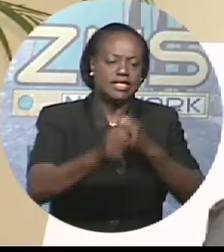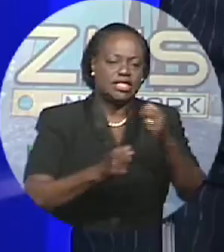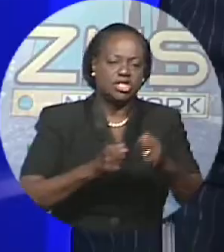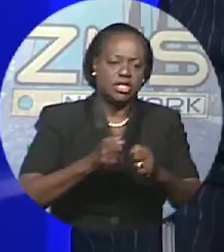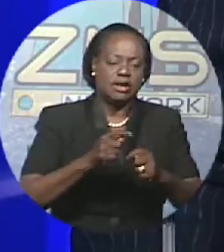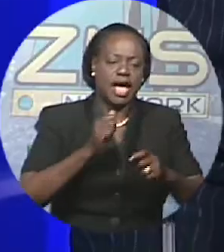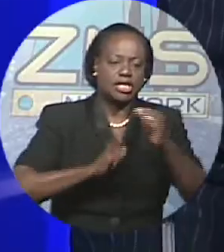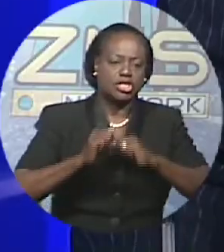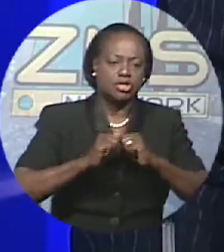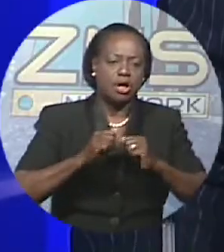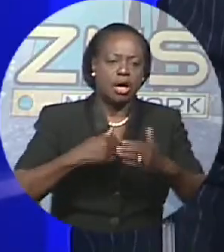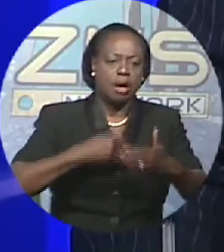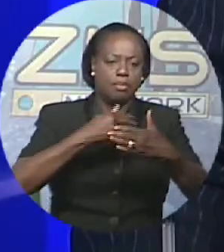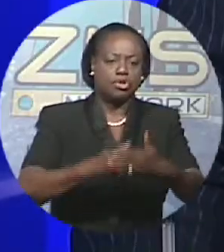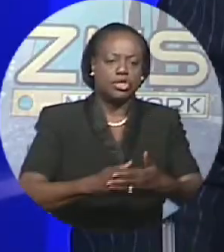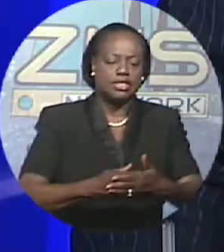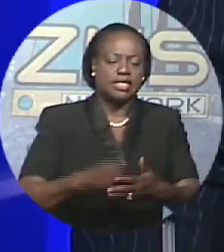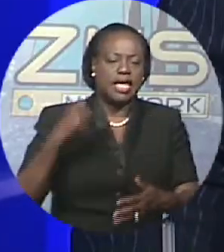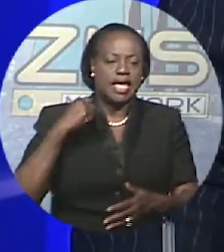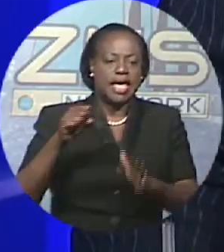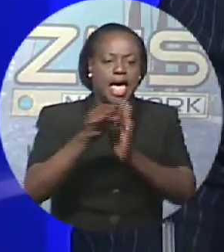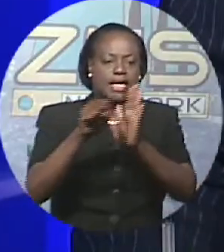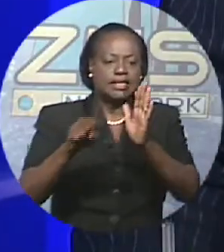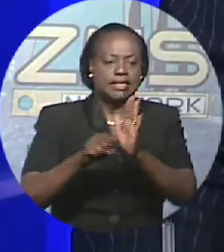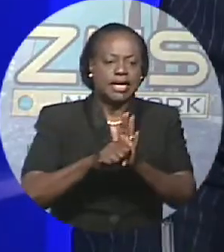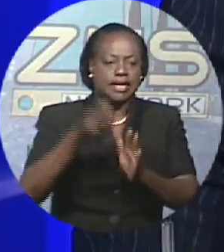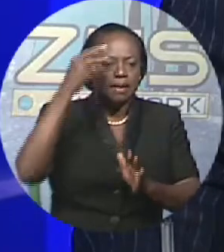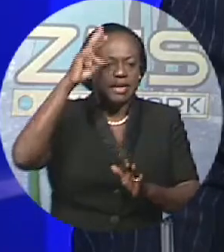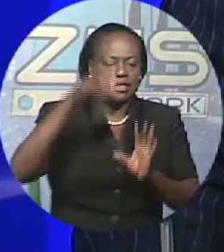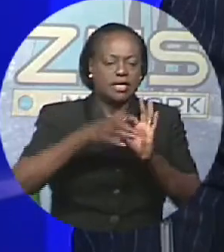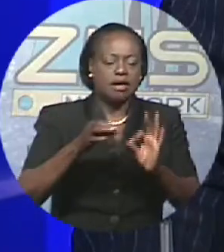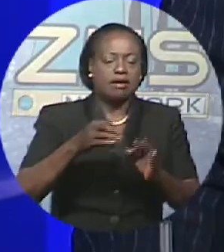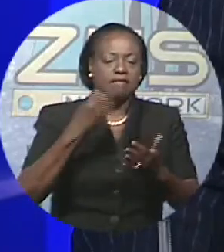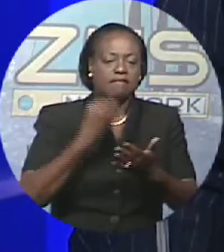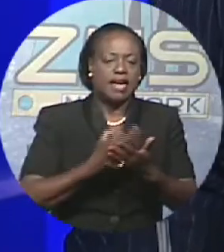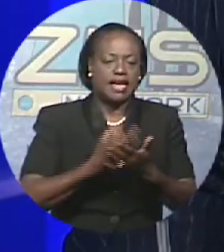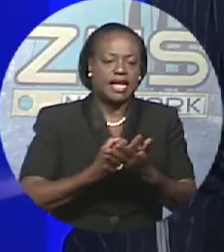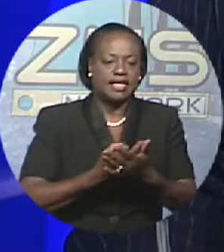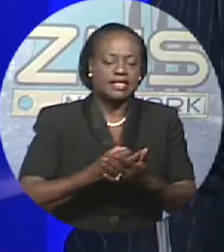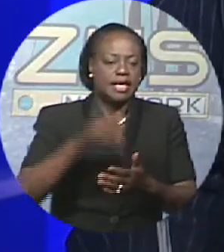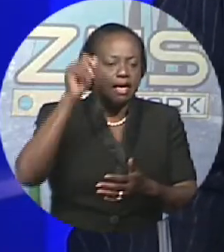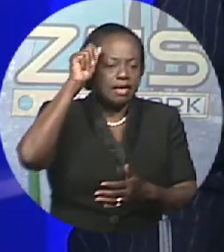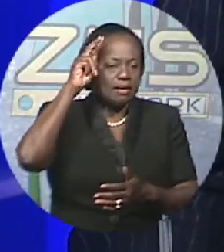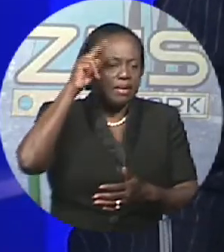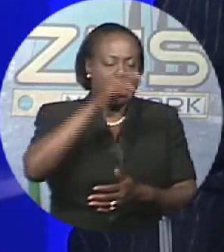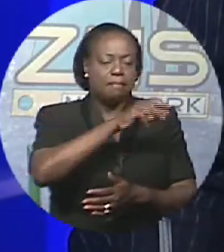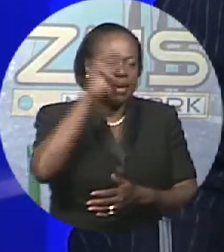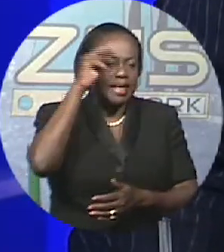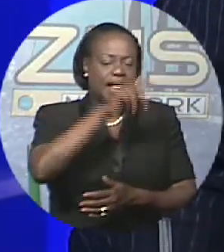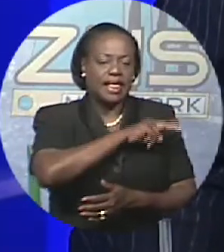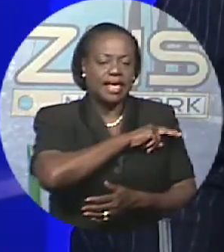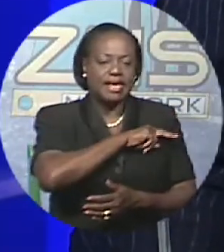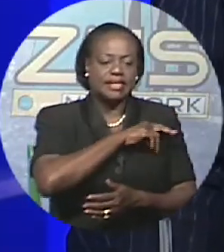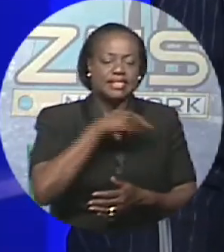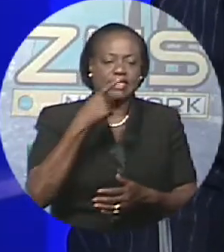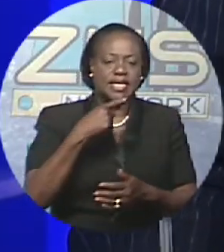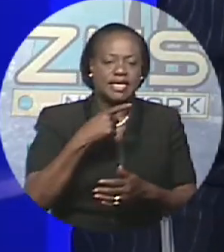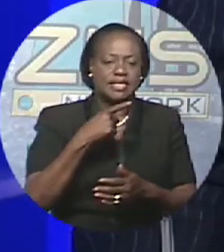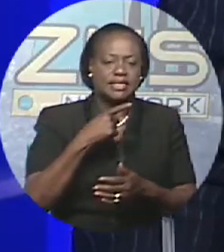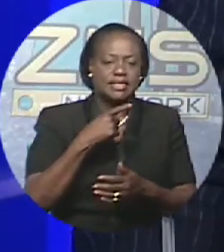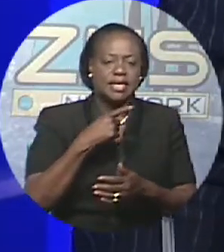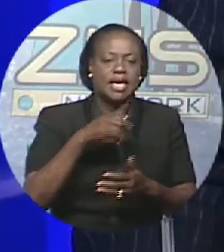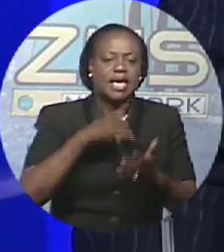Rule confirmed the method will make the declaration process more efficient and pave the way for one electronic window nationwide for all